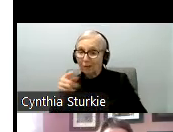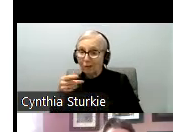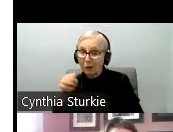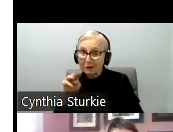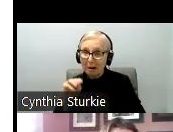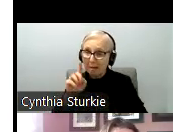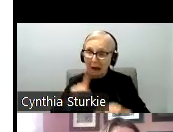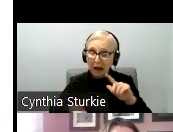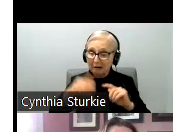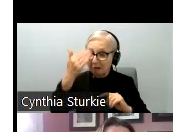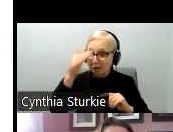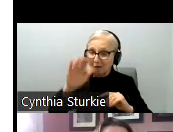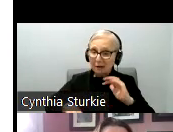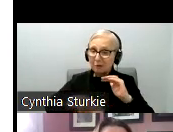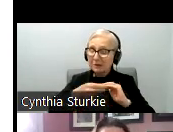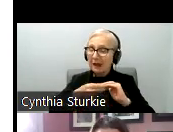has anything to add to that.